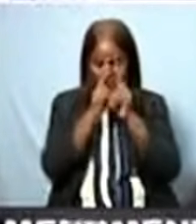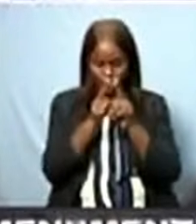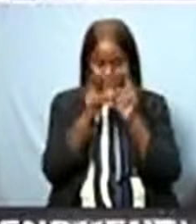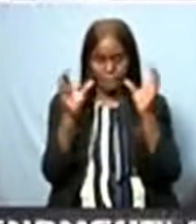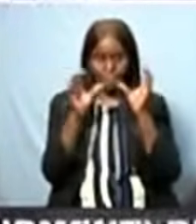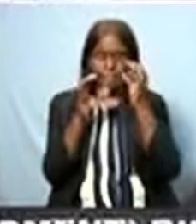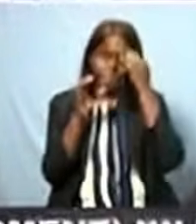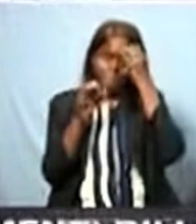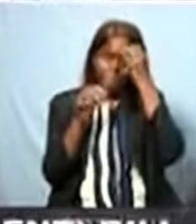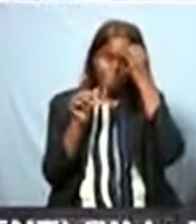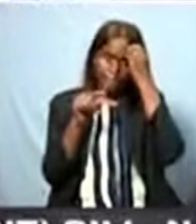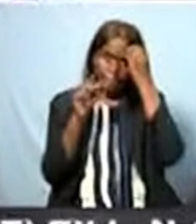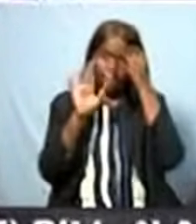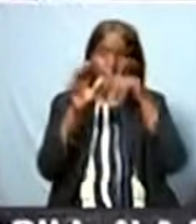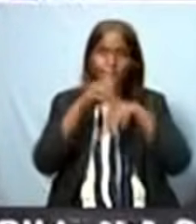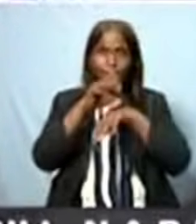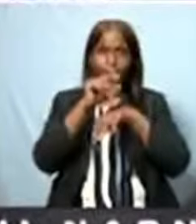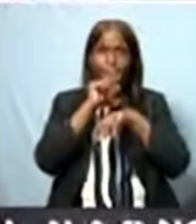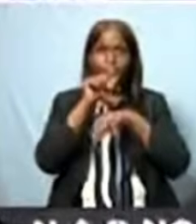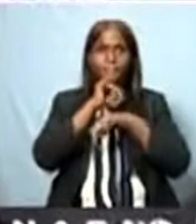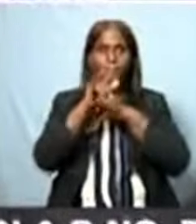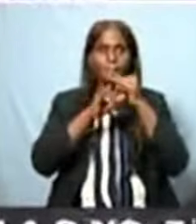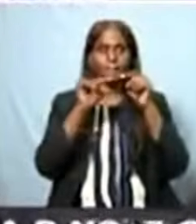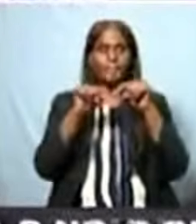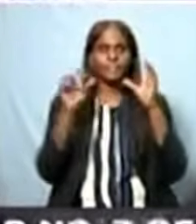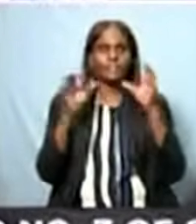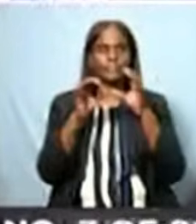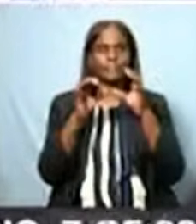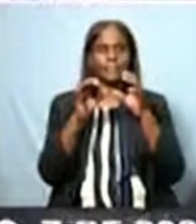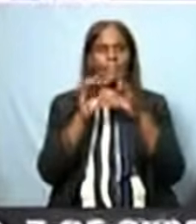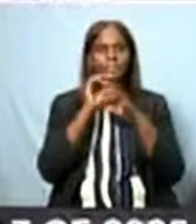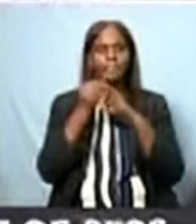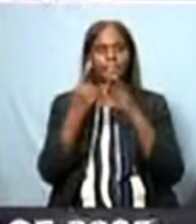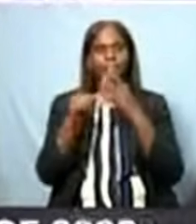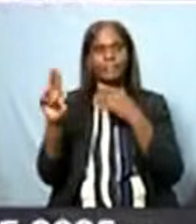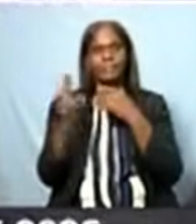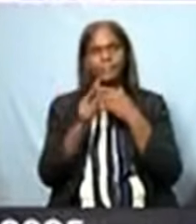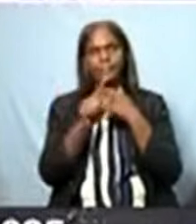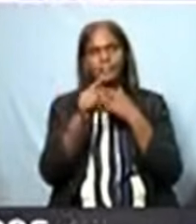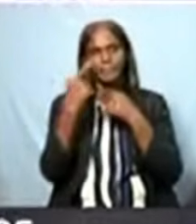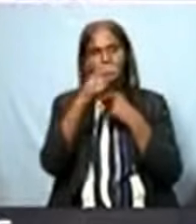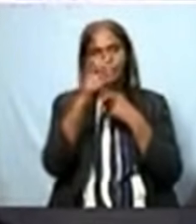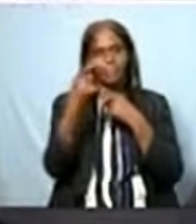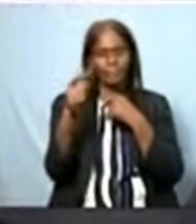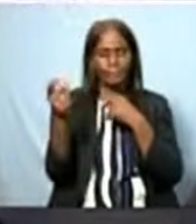committee, and you are guided not to mislead the committee, or the reverse applies.